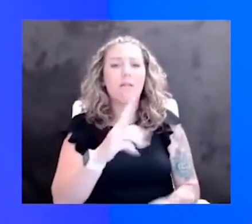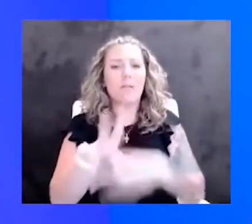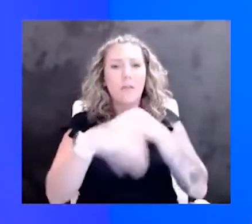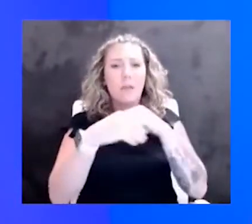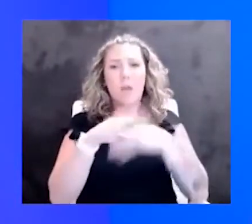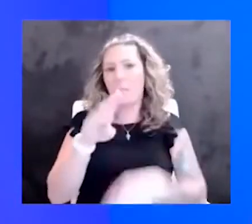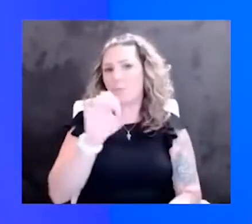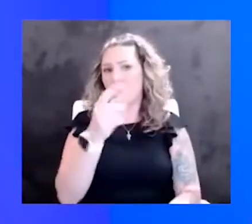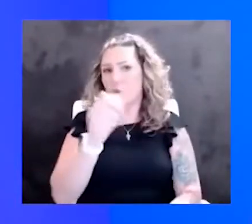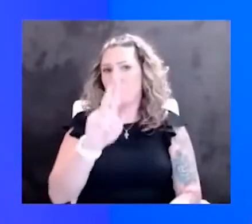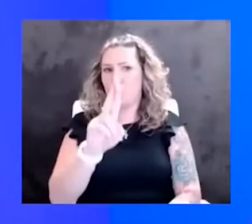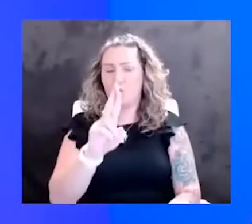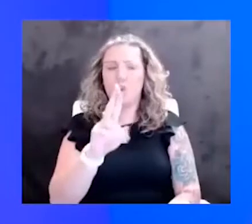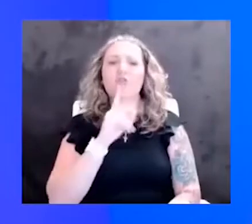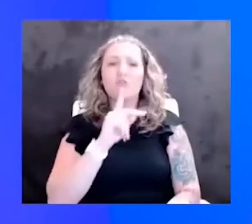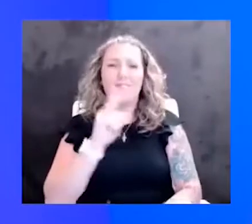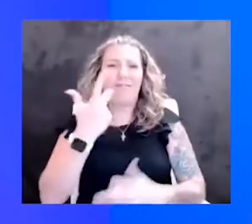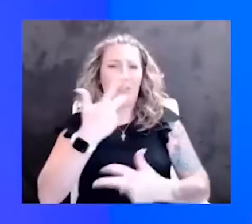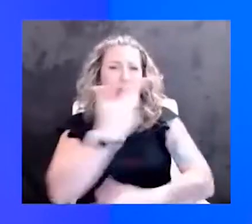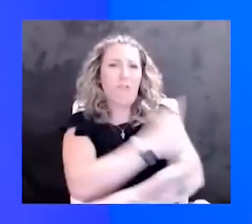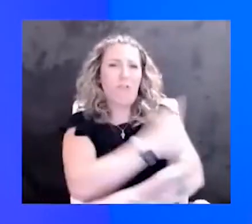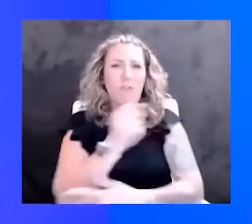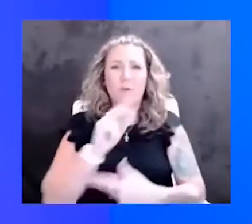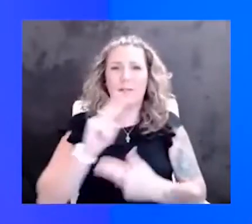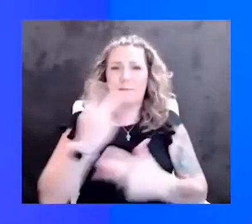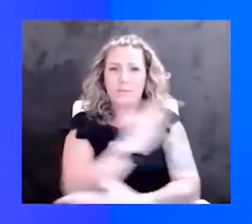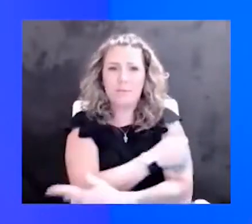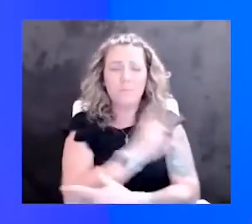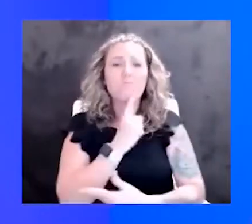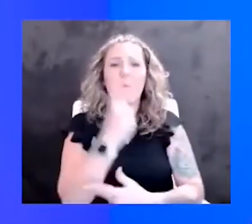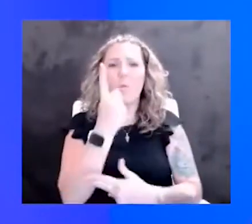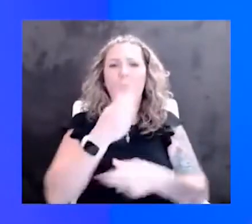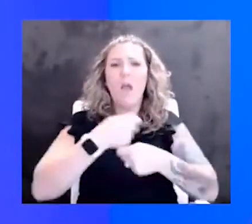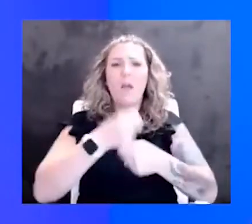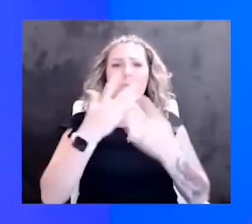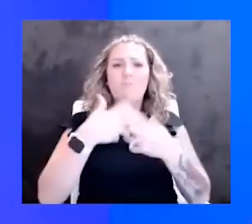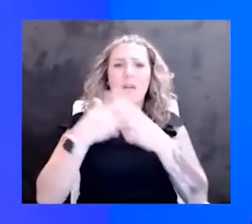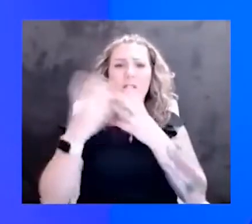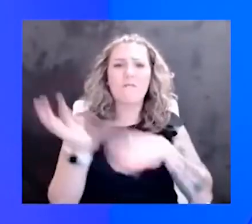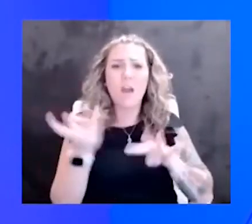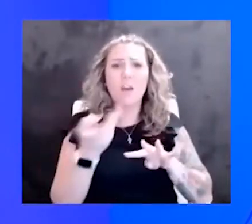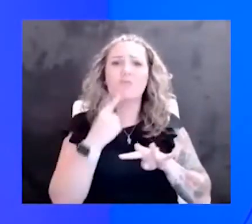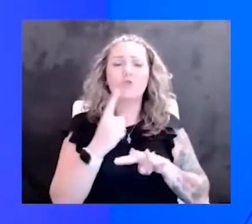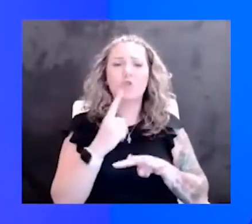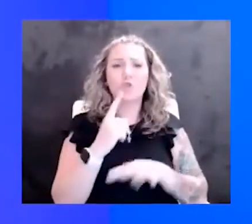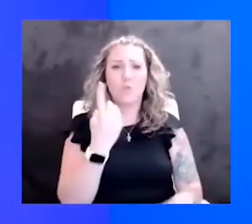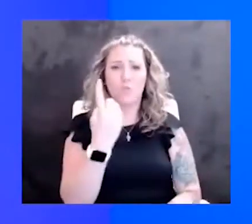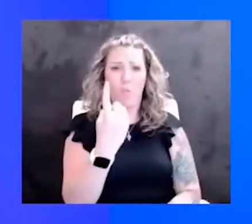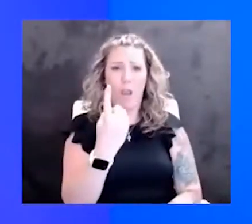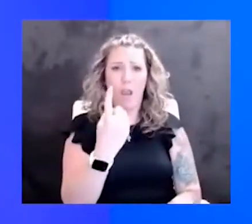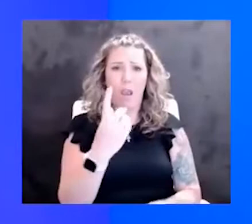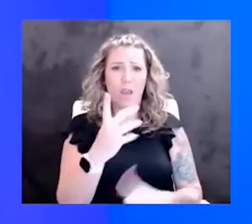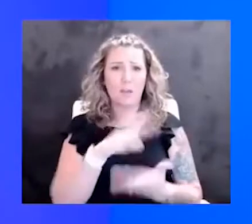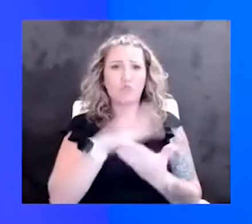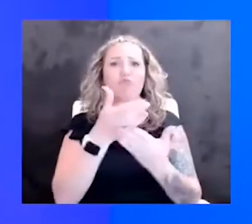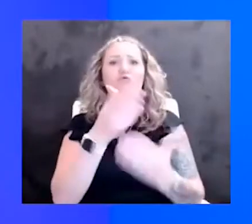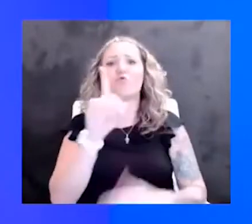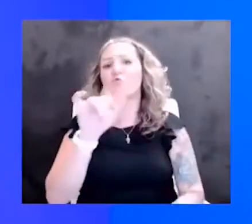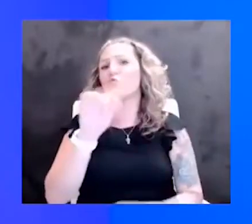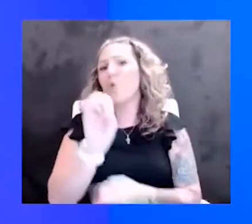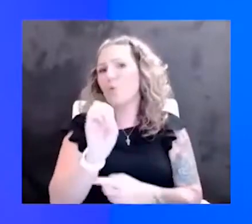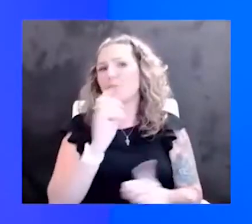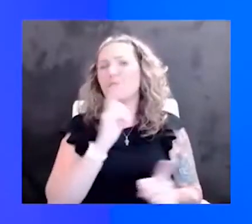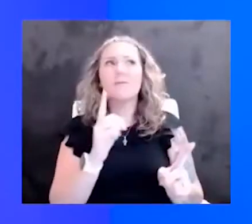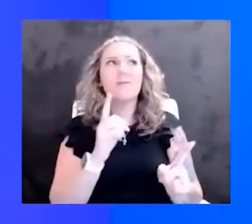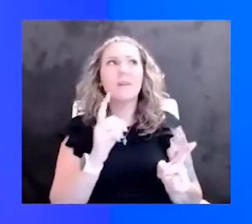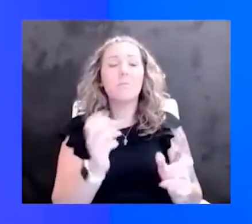yesterday, as a matter of fact, that one of the manufacturers is looking at single-dose syringes to, as mundane as it may sound, multi-dose